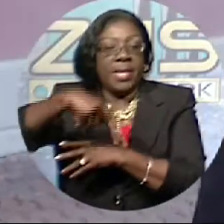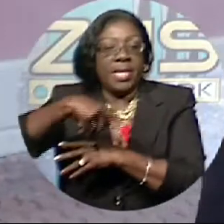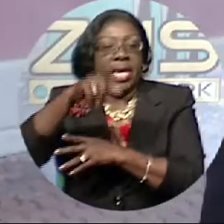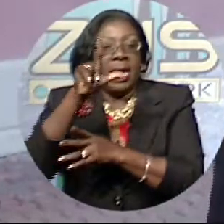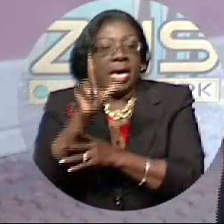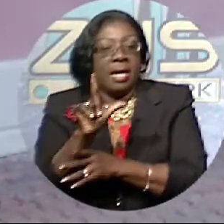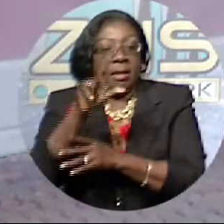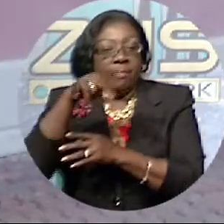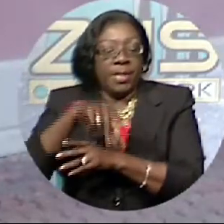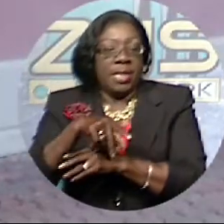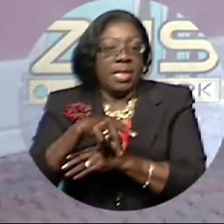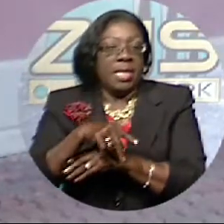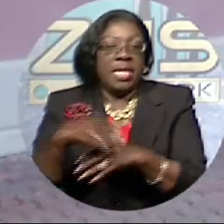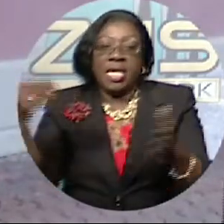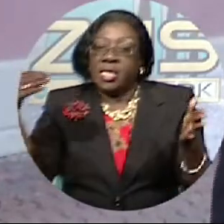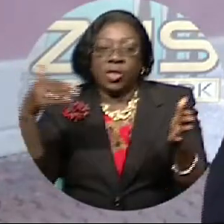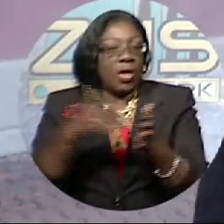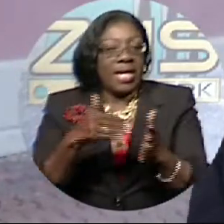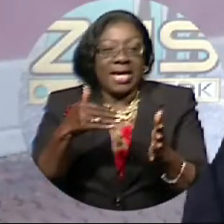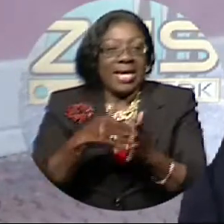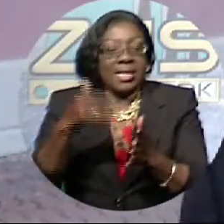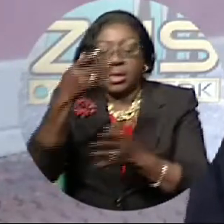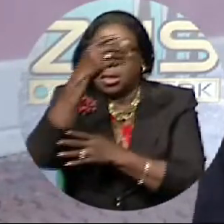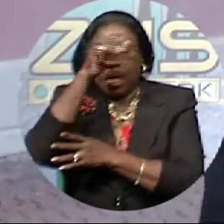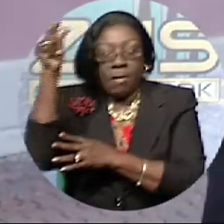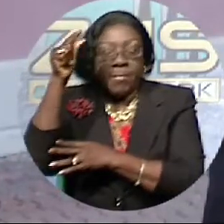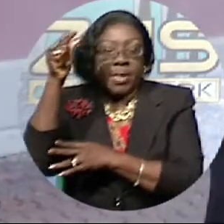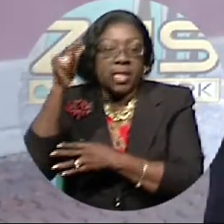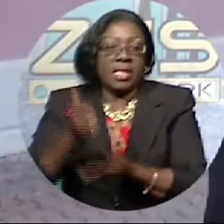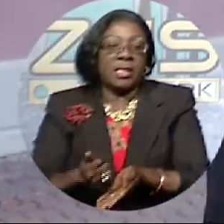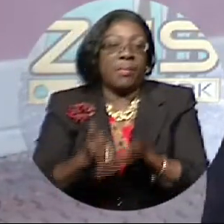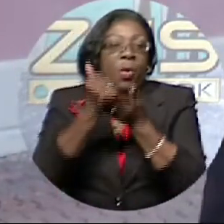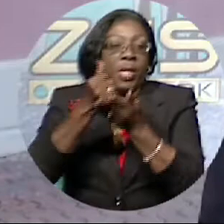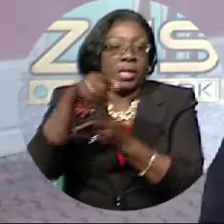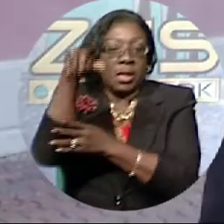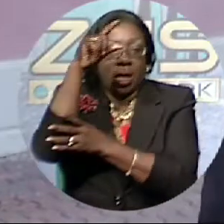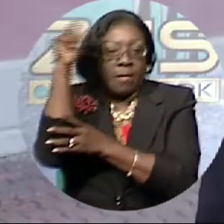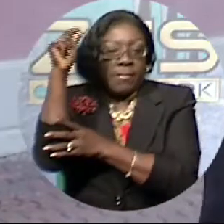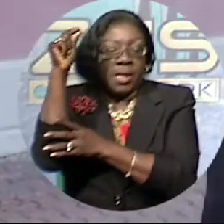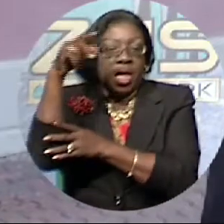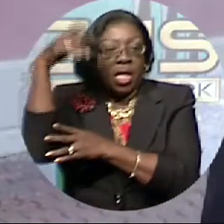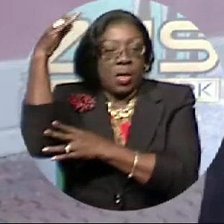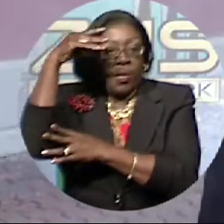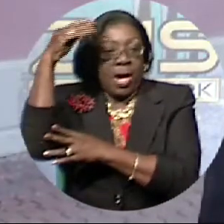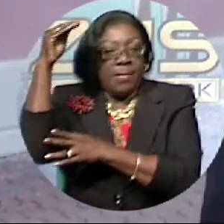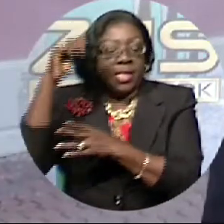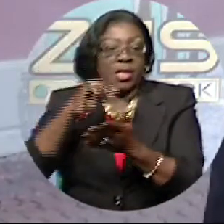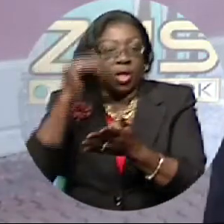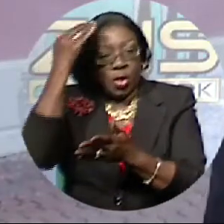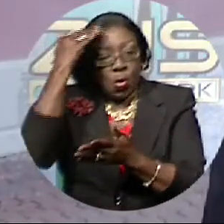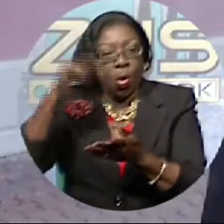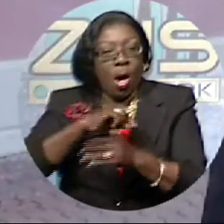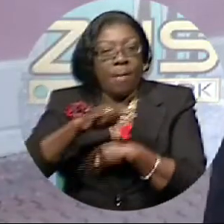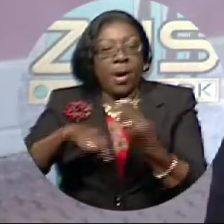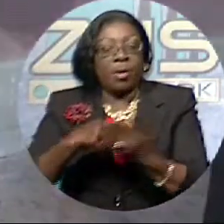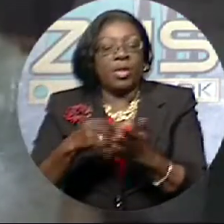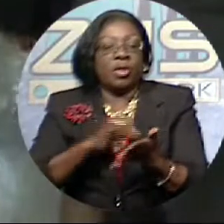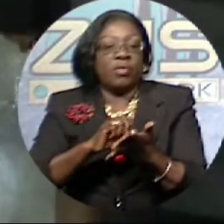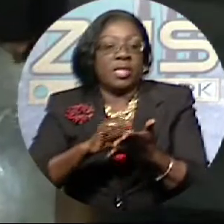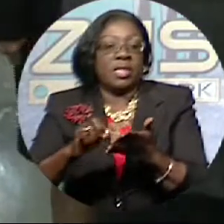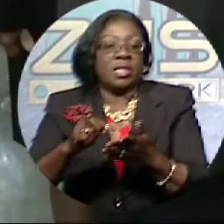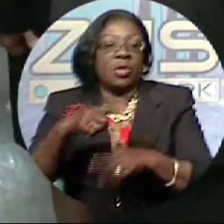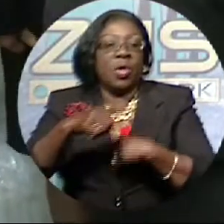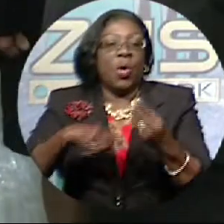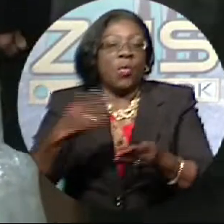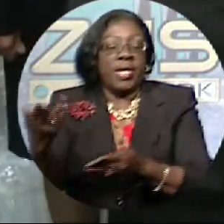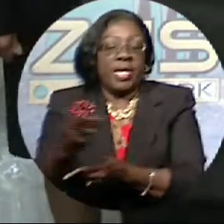government. I told the Prime Minister I completely support the government of the Bahamas. In fact, the Prime Minister knew about my resignation when he invited me to go to Cuba and